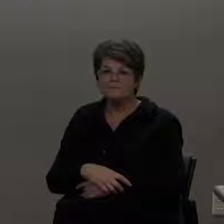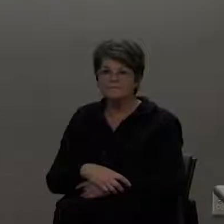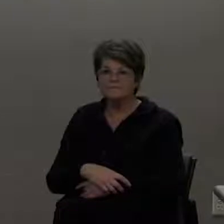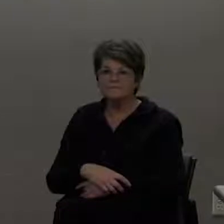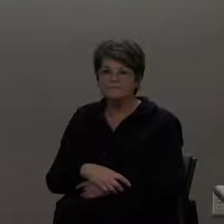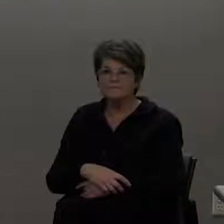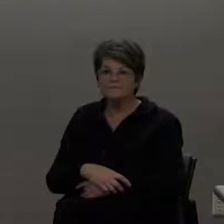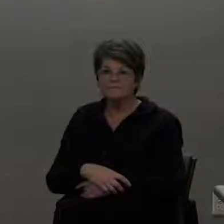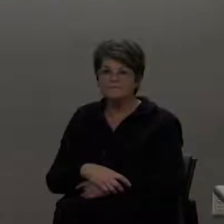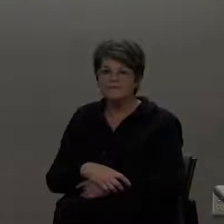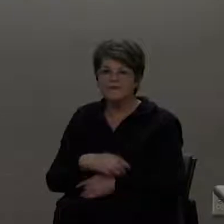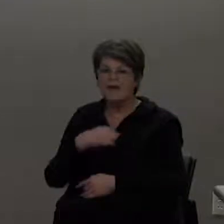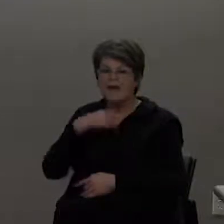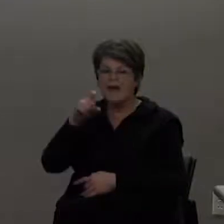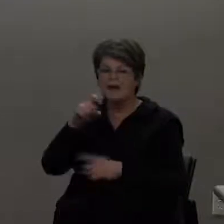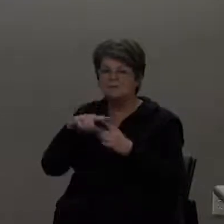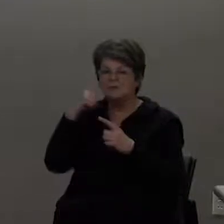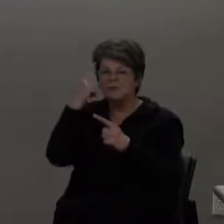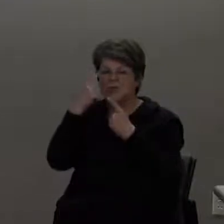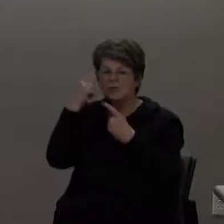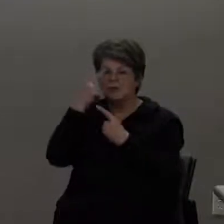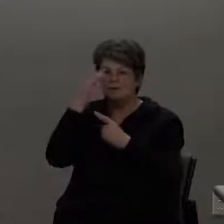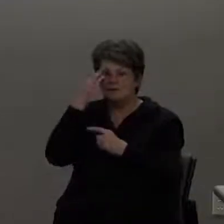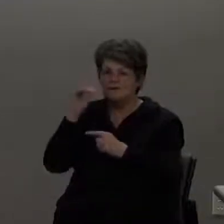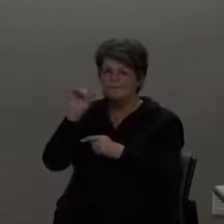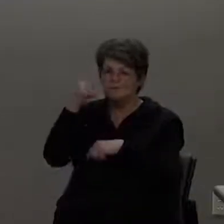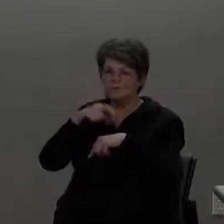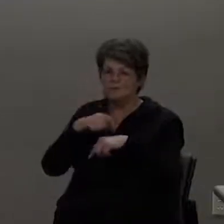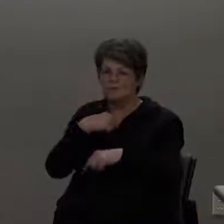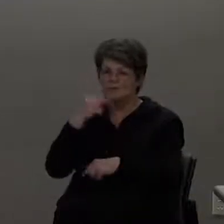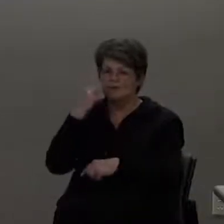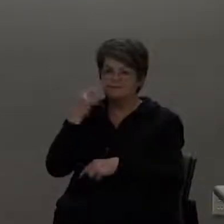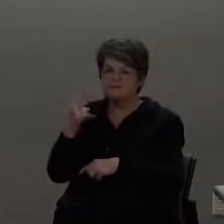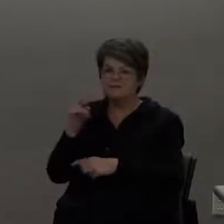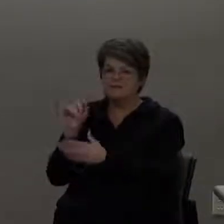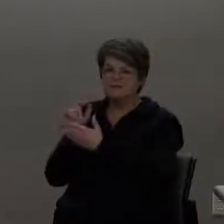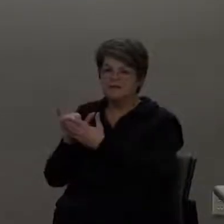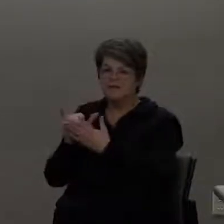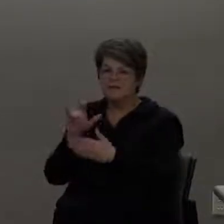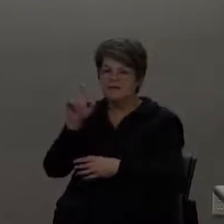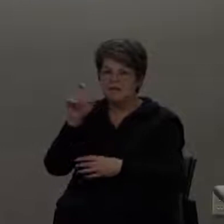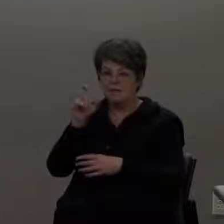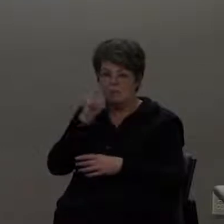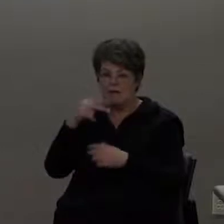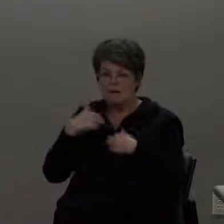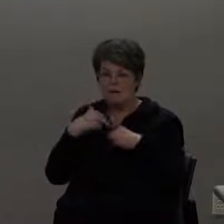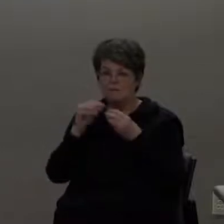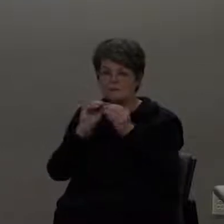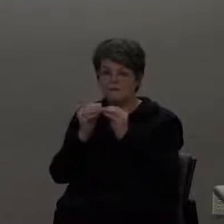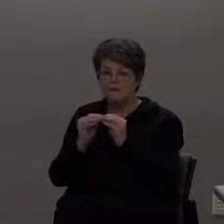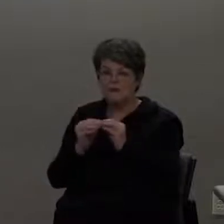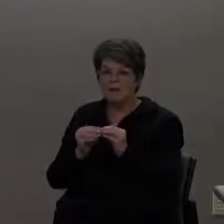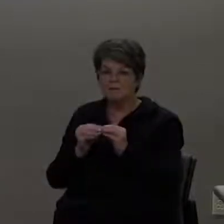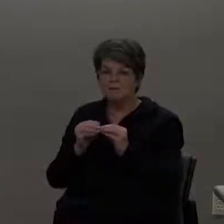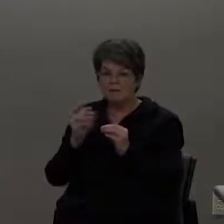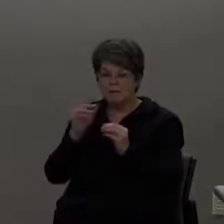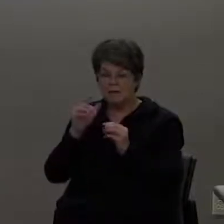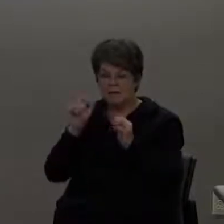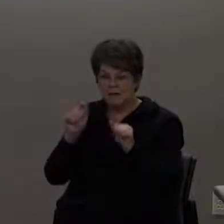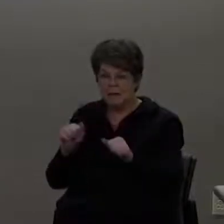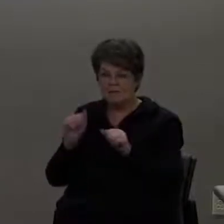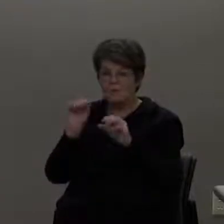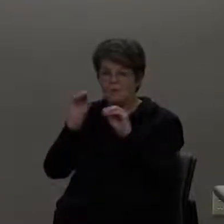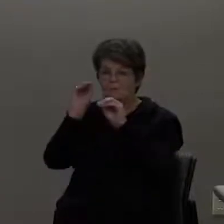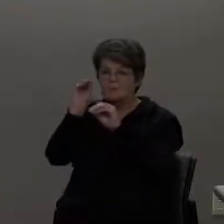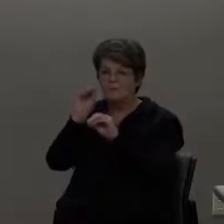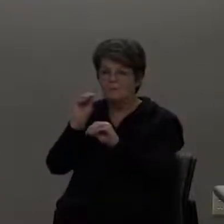I'll have to give it some thoughts. First time we've seen it, obviously. Yes, sir. Will there be numbers where it's feasible to put